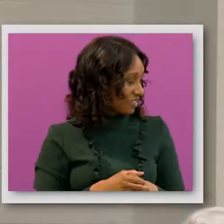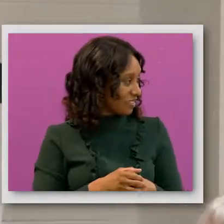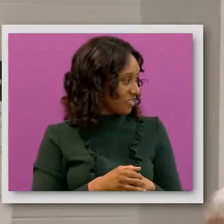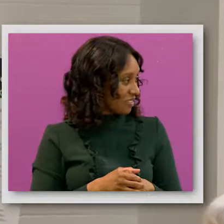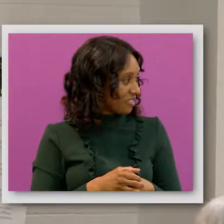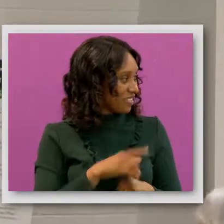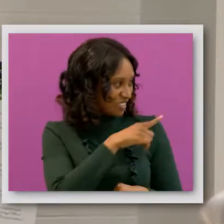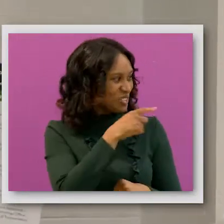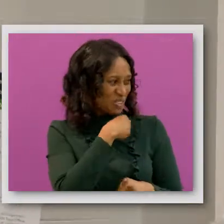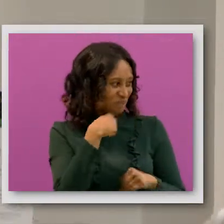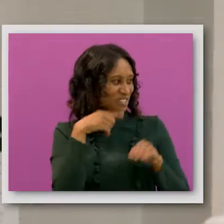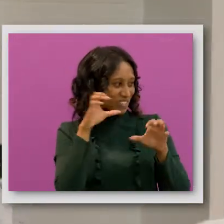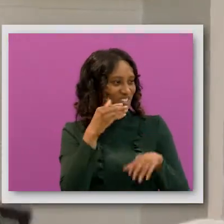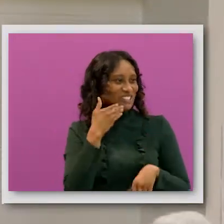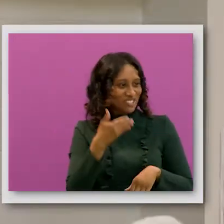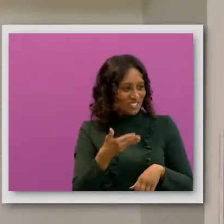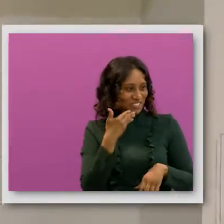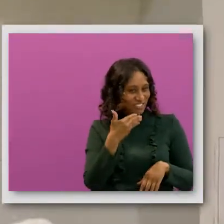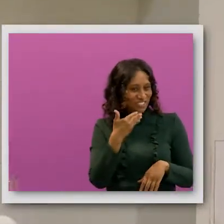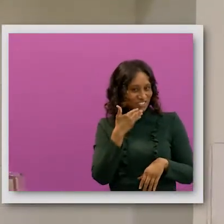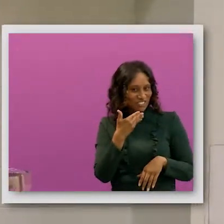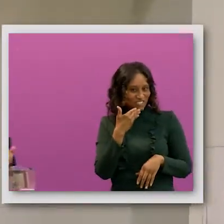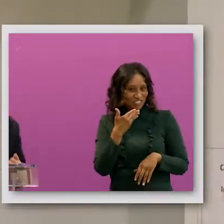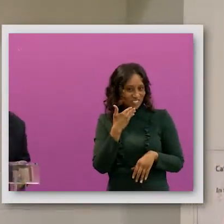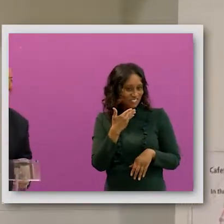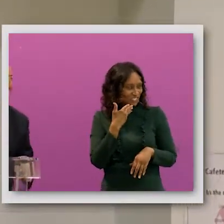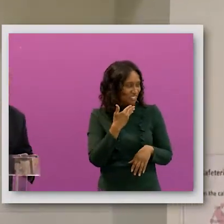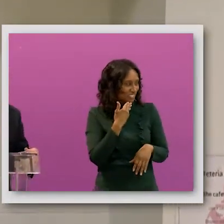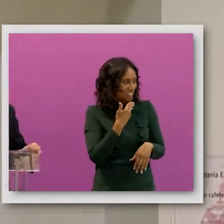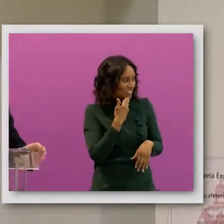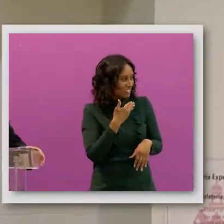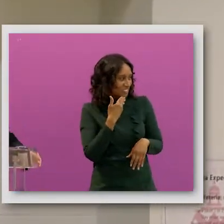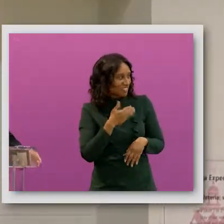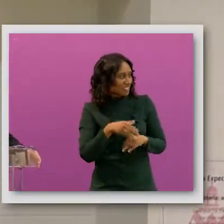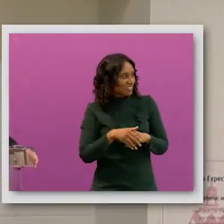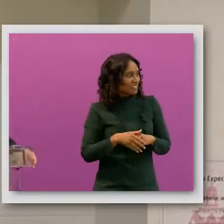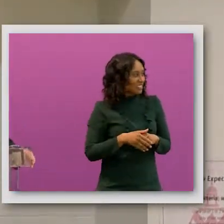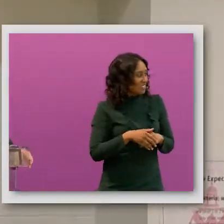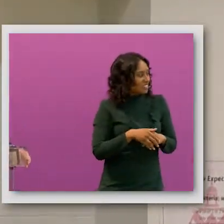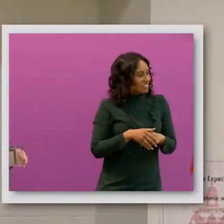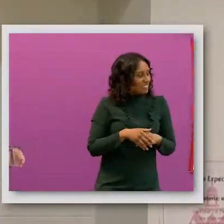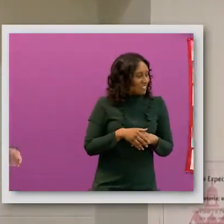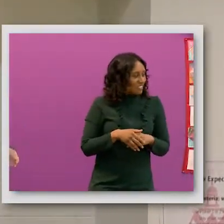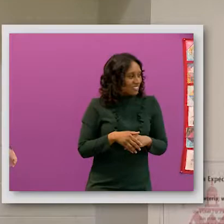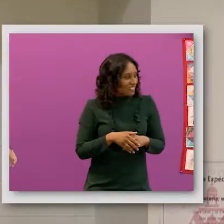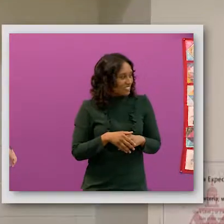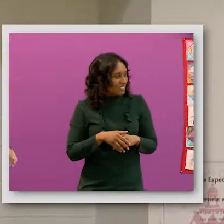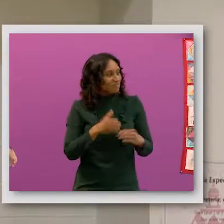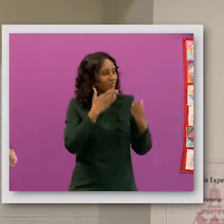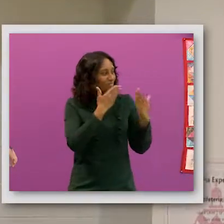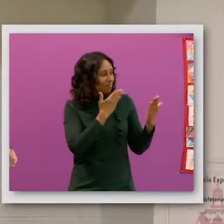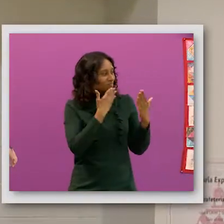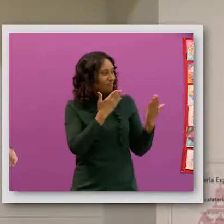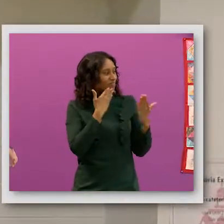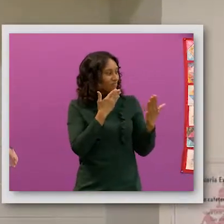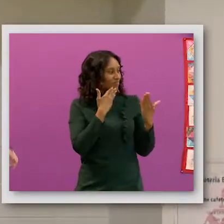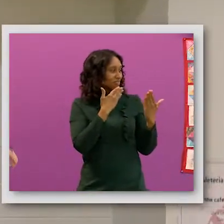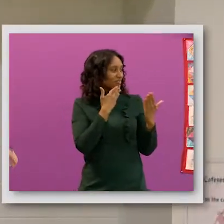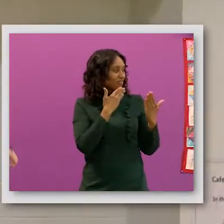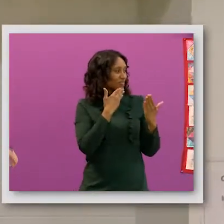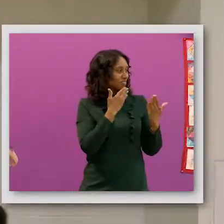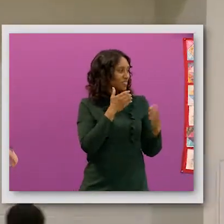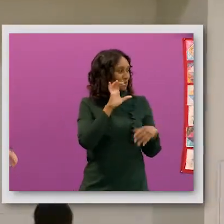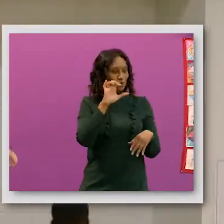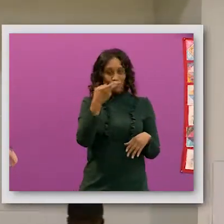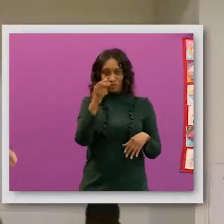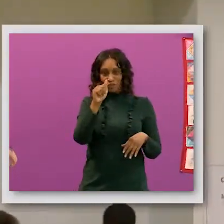We did good. You did very well. You did. Thank you. Thank you. While